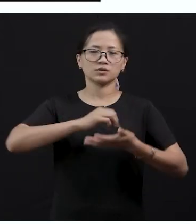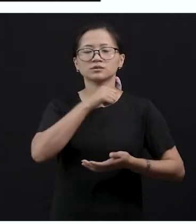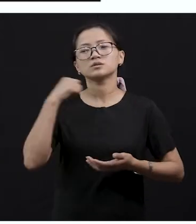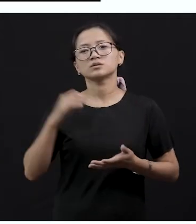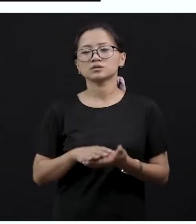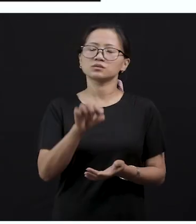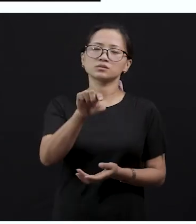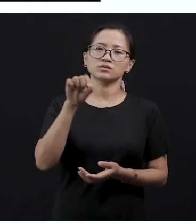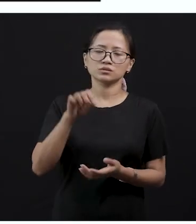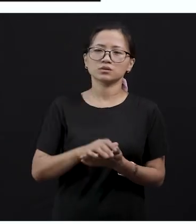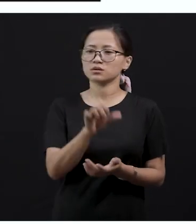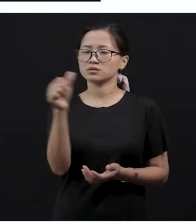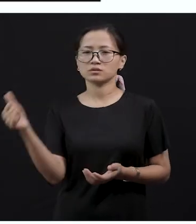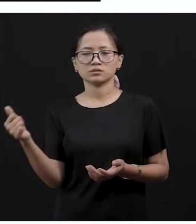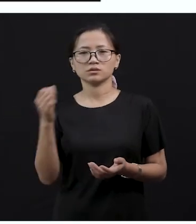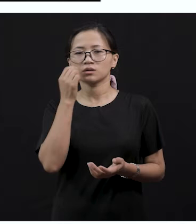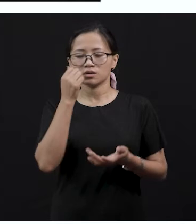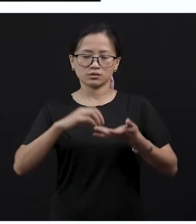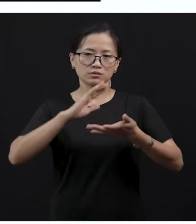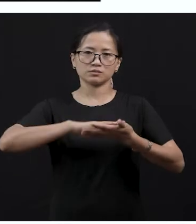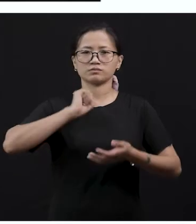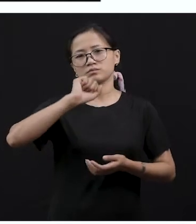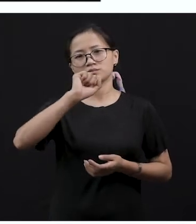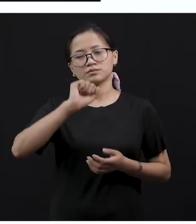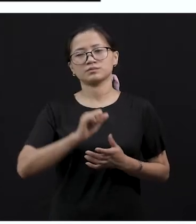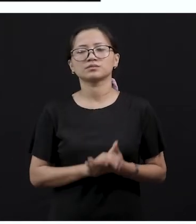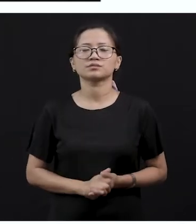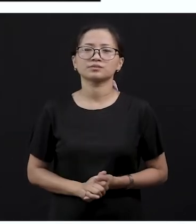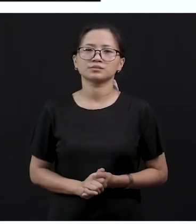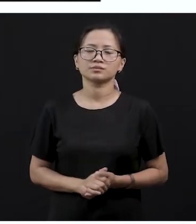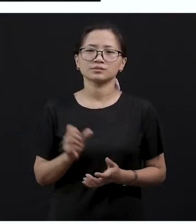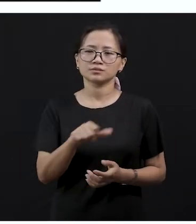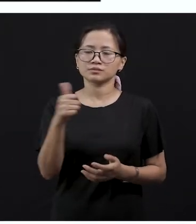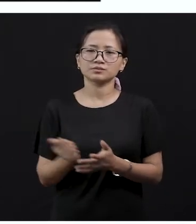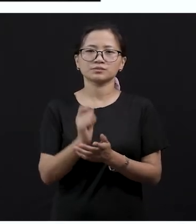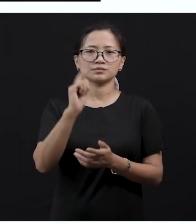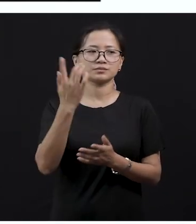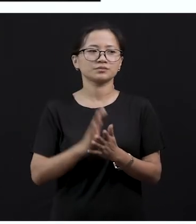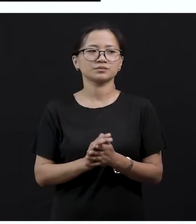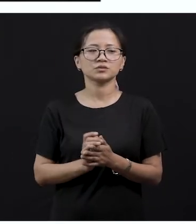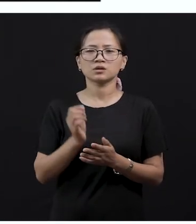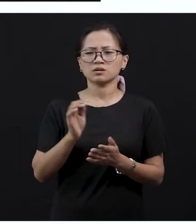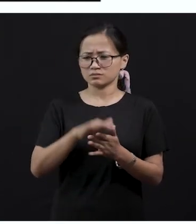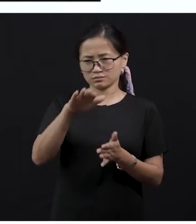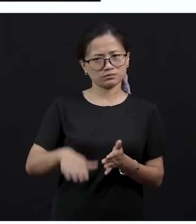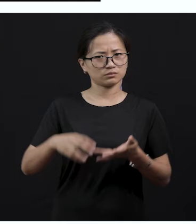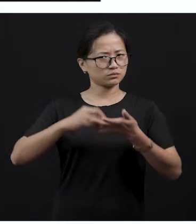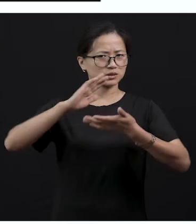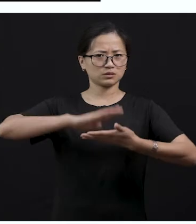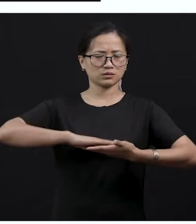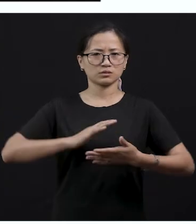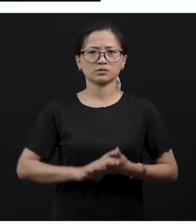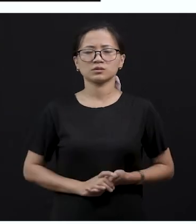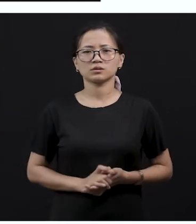get to choose another husband for themselves. Okay, then another one is child marriage. Now